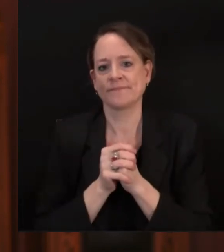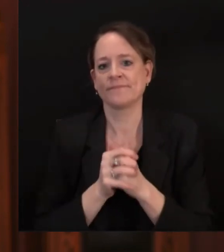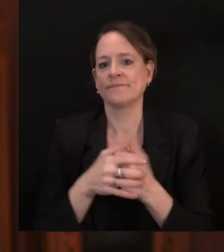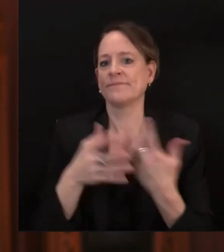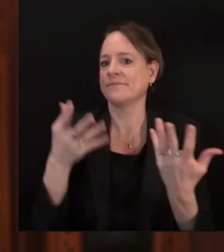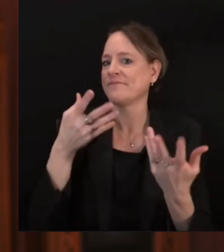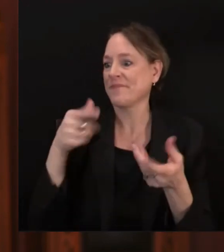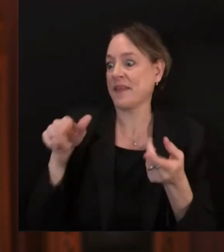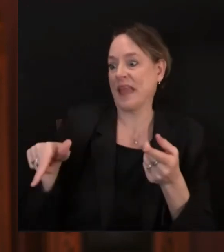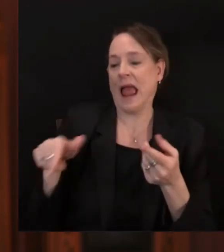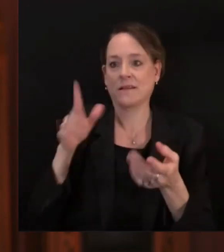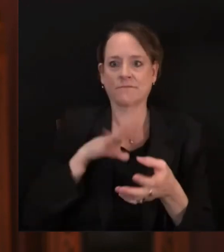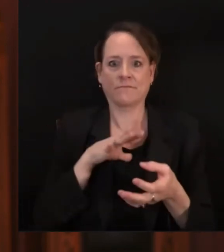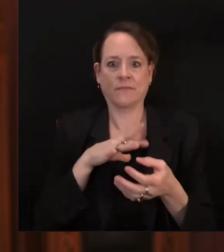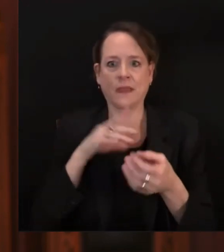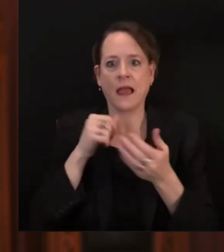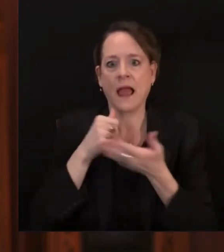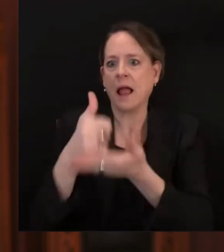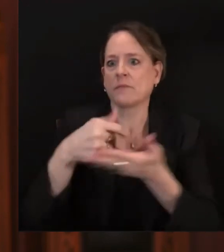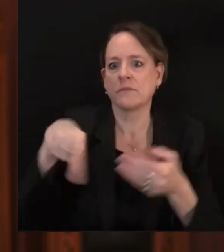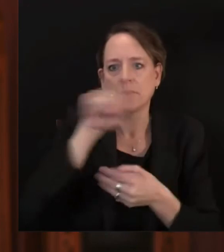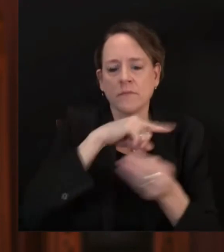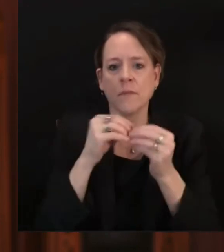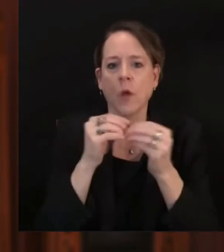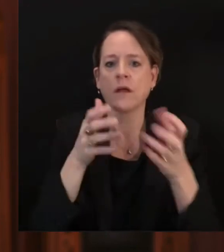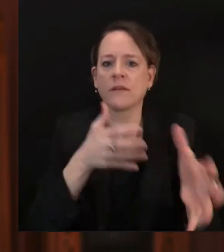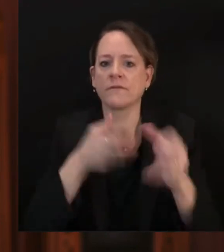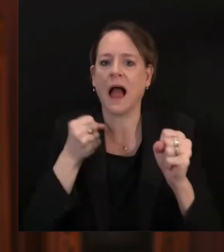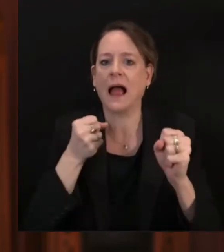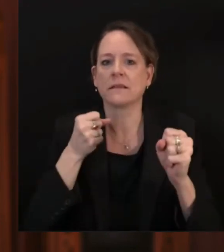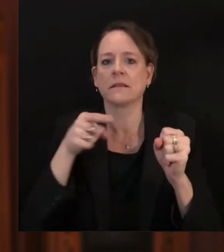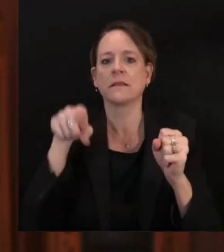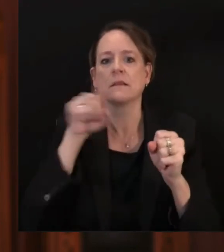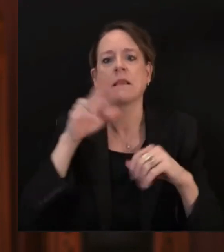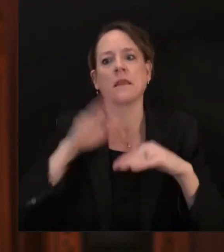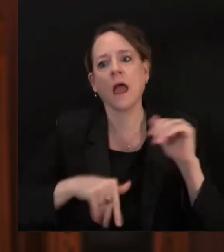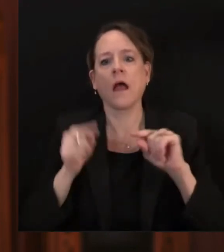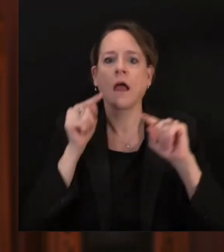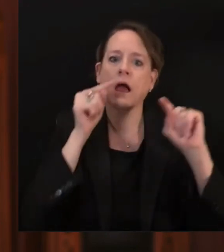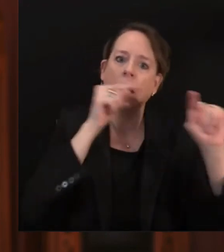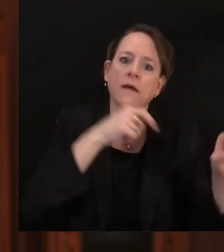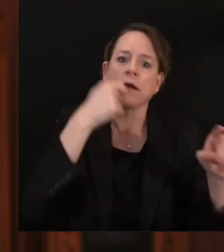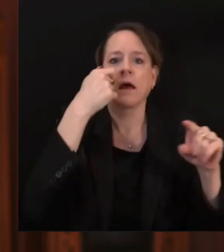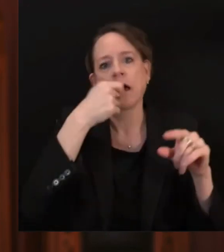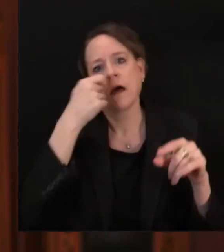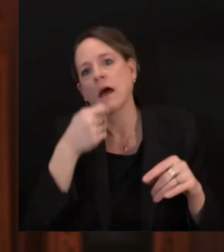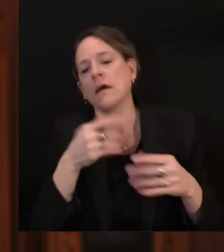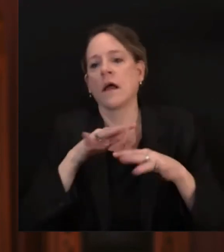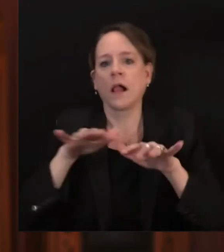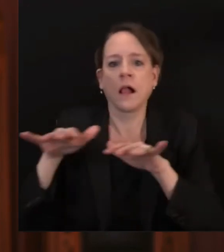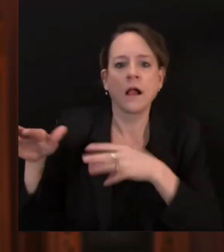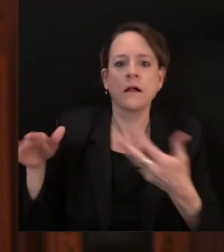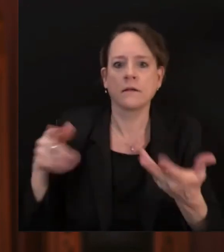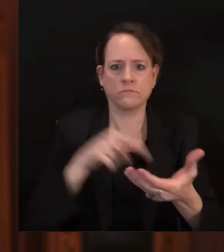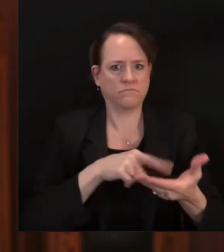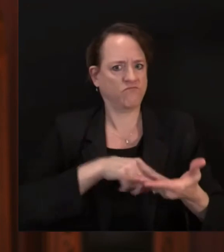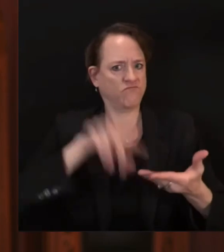quarantine, to take those next steps to get ourselves tested if we receive that notification that we were in close contact with